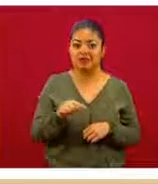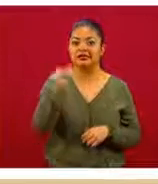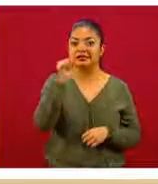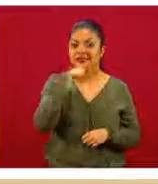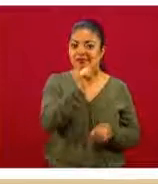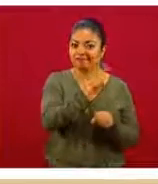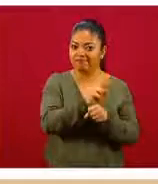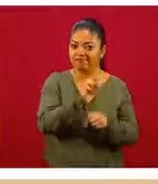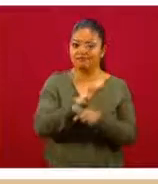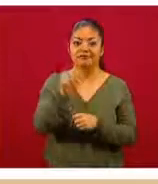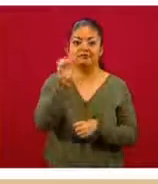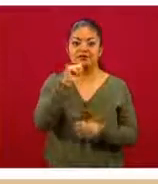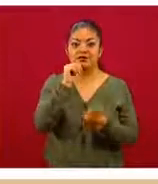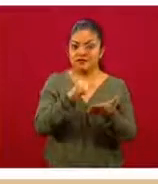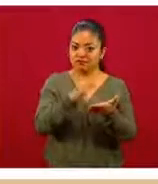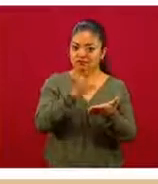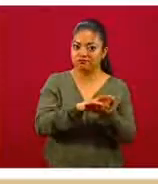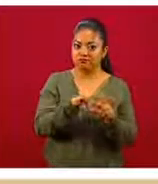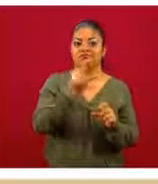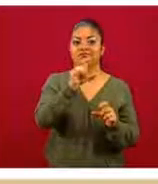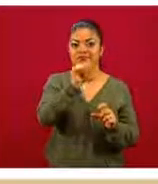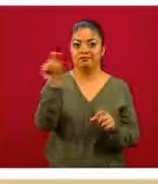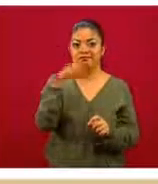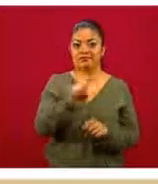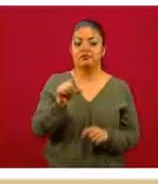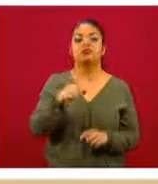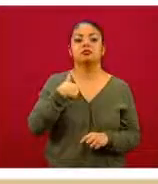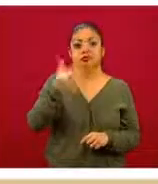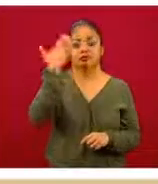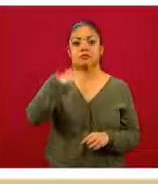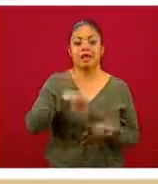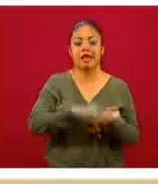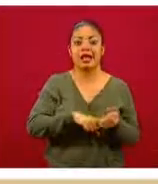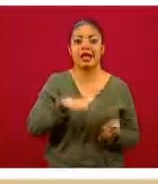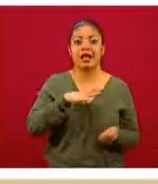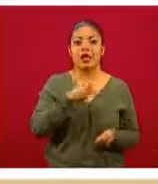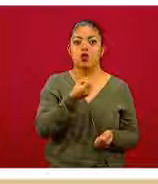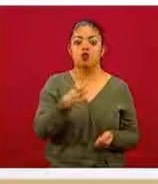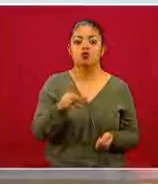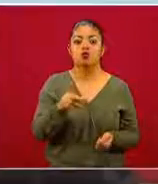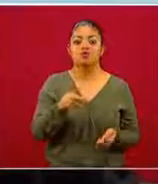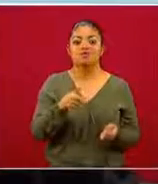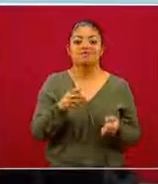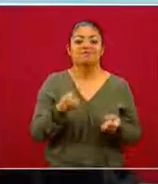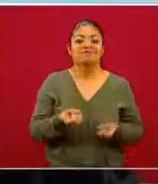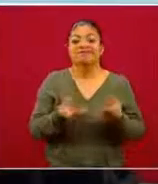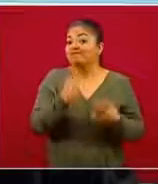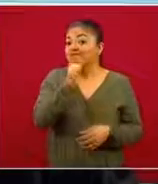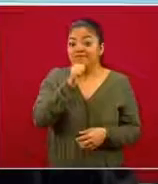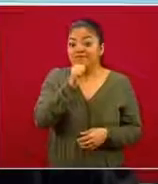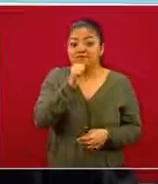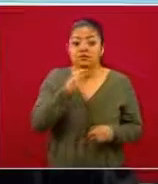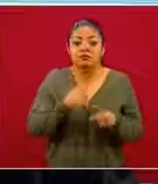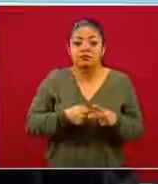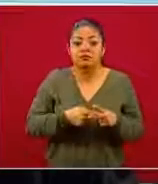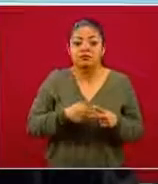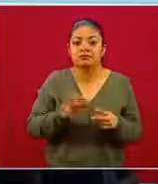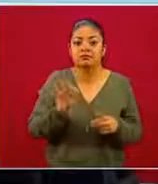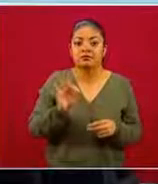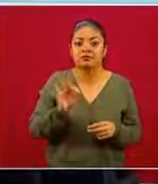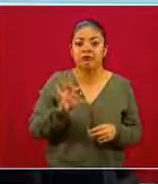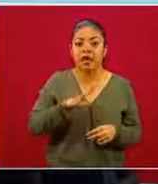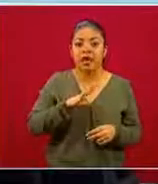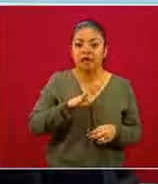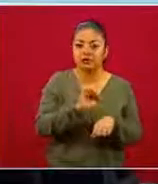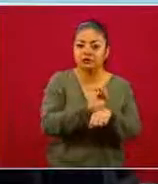let's remember that all of these numbers are the numbers that we've been able to observe, but there are other numbers that still